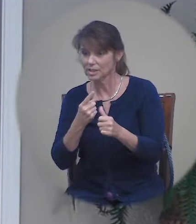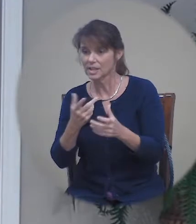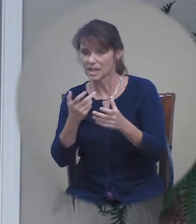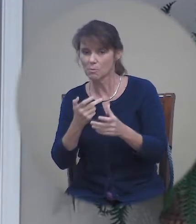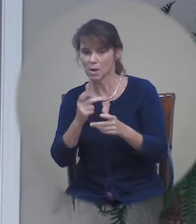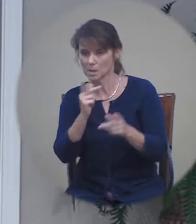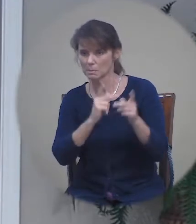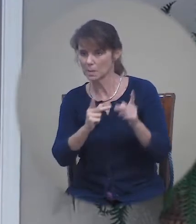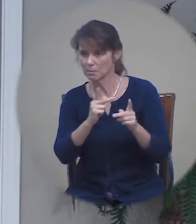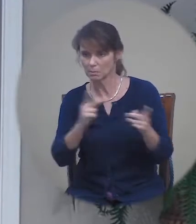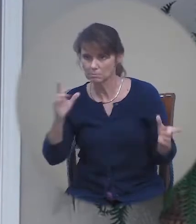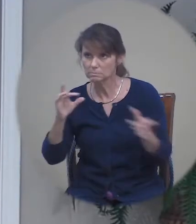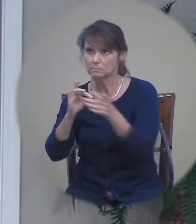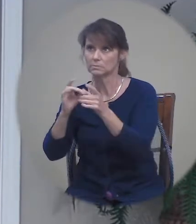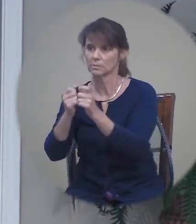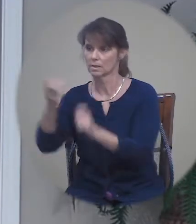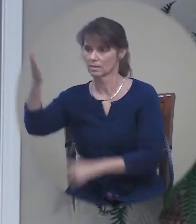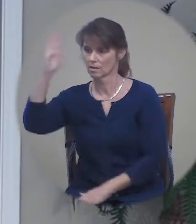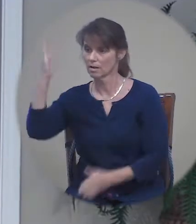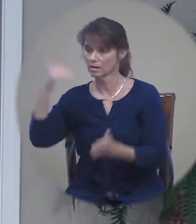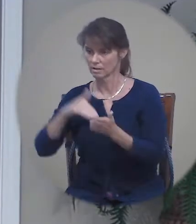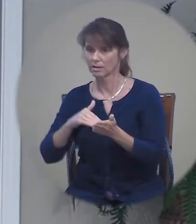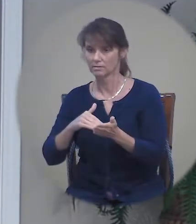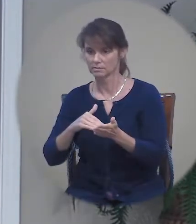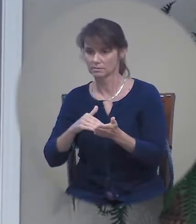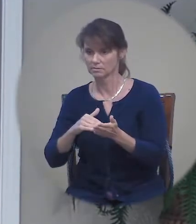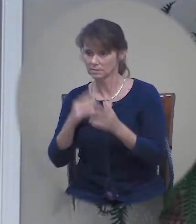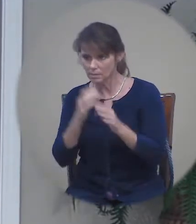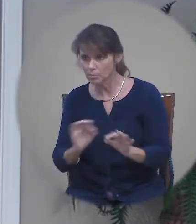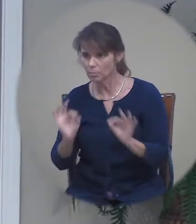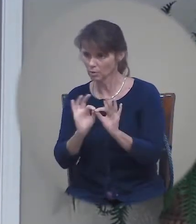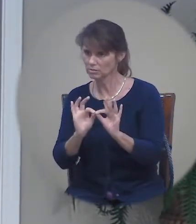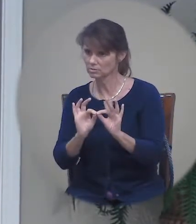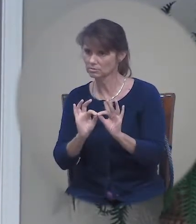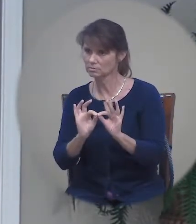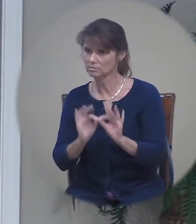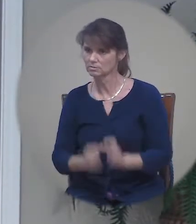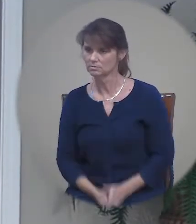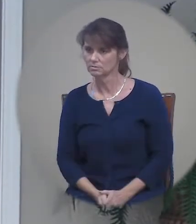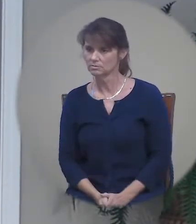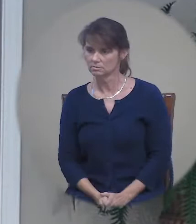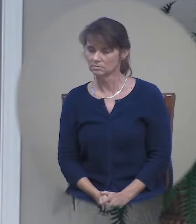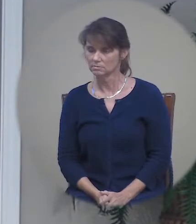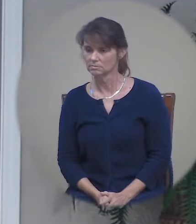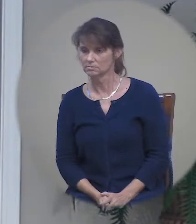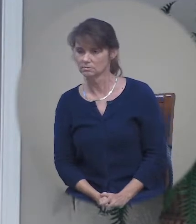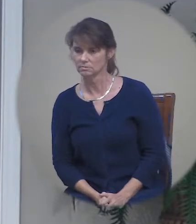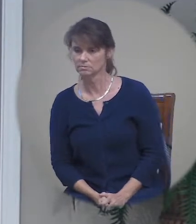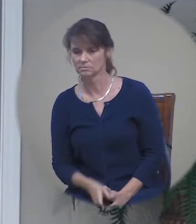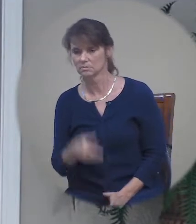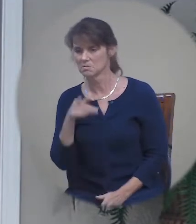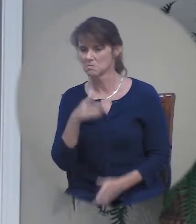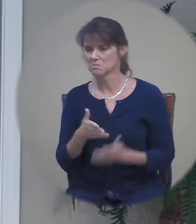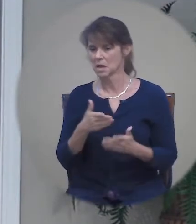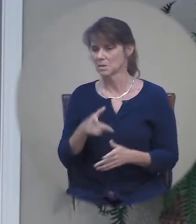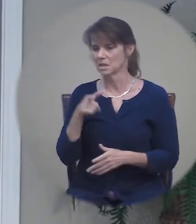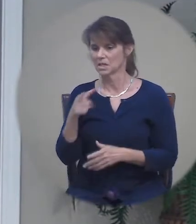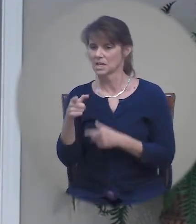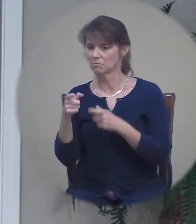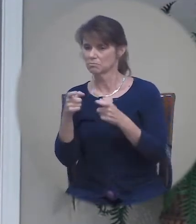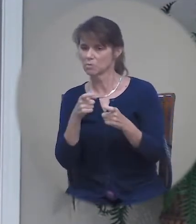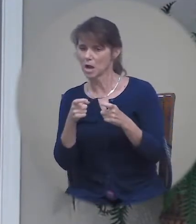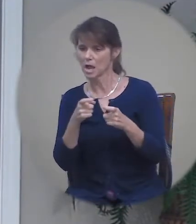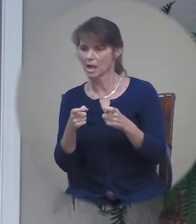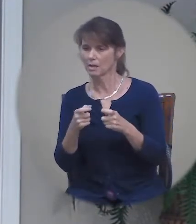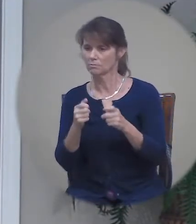hearts back to God. And you kind of wonder about that. Maybe during the reign, his co-regency with his father Ahaz, and he